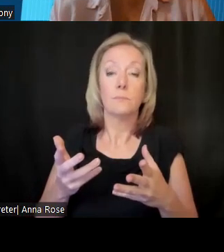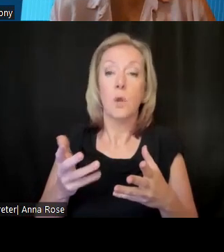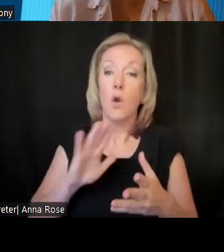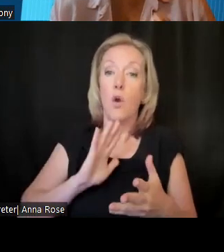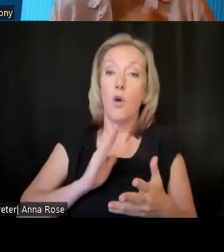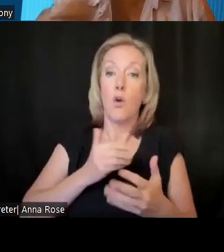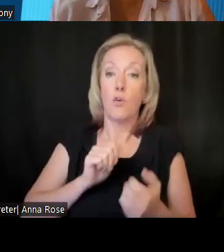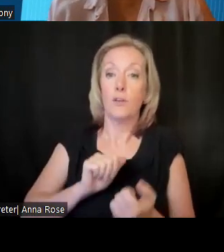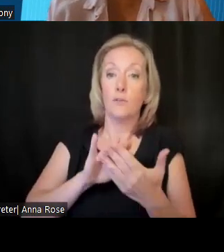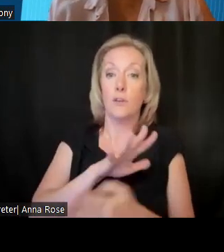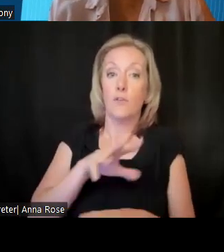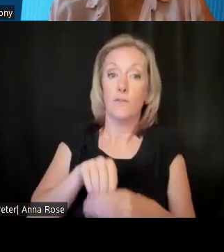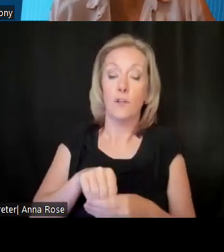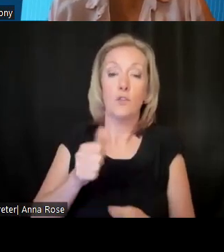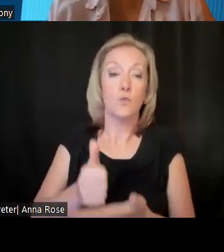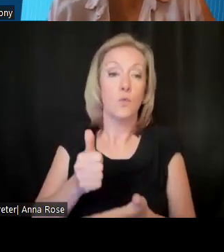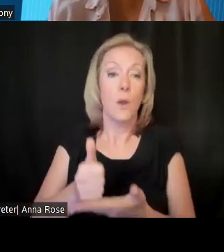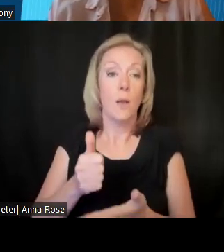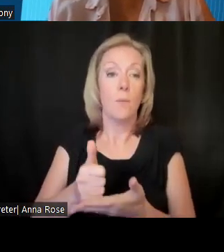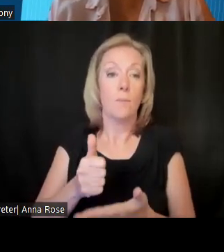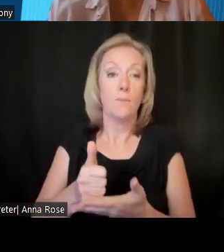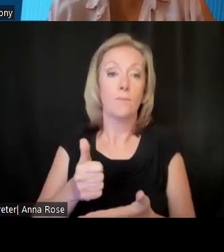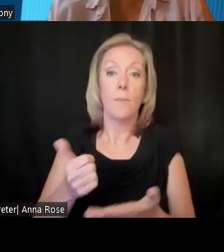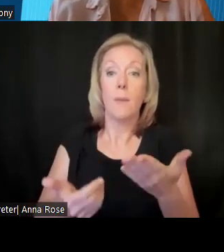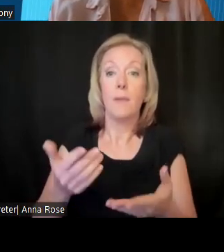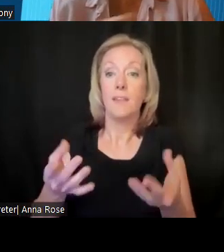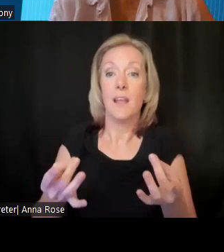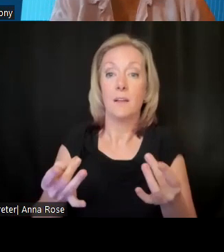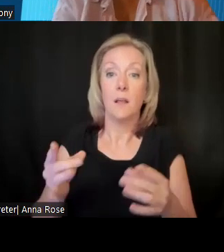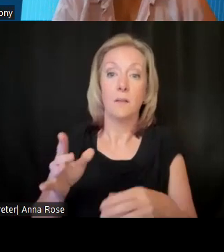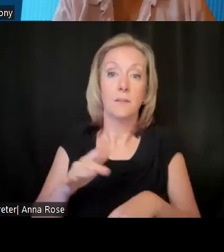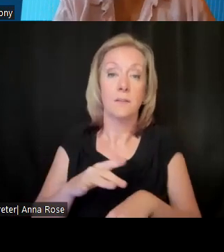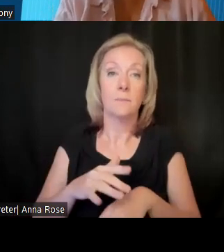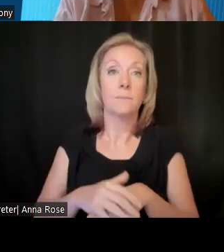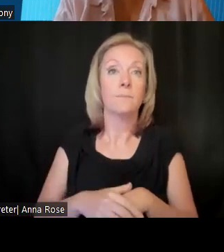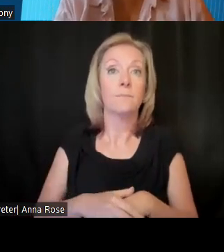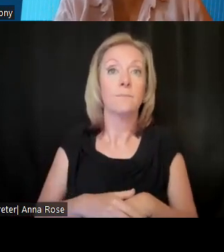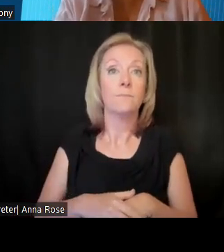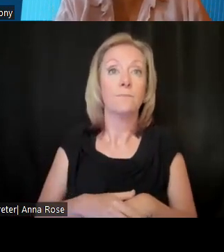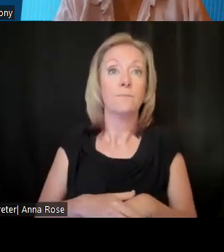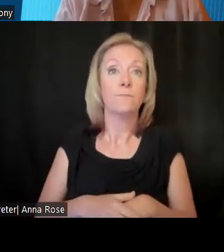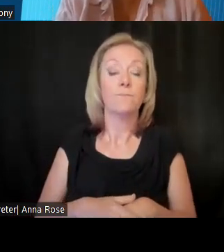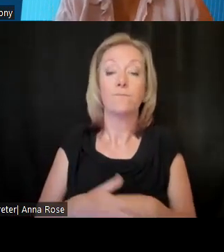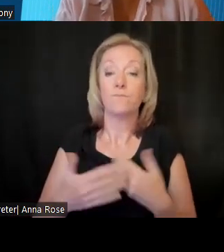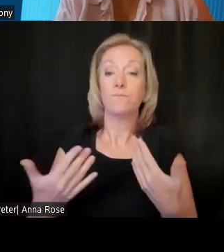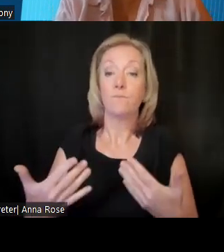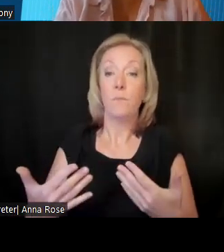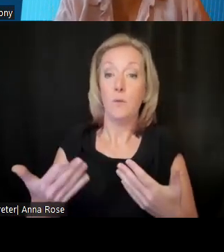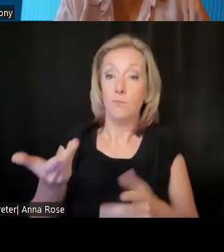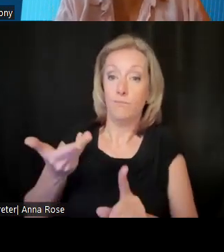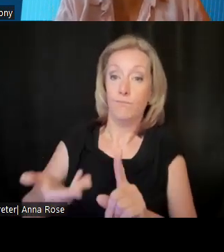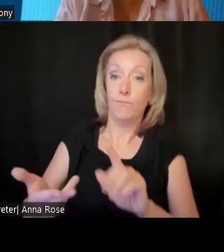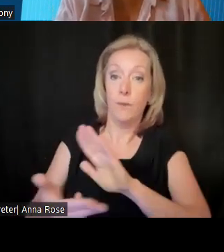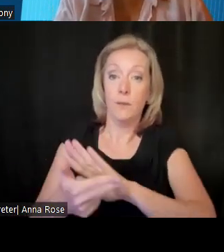interactive loss, you're putting together that may be tactile. So once we're diagnosed, we'll find